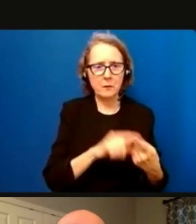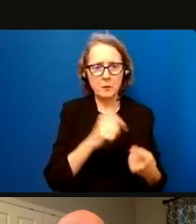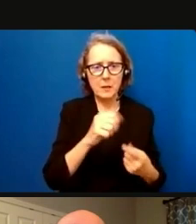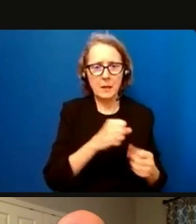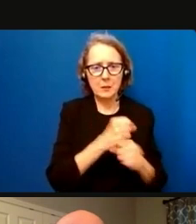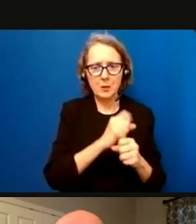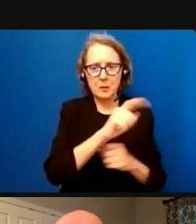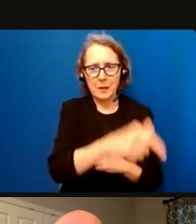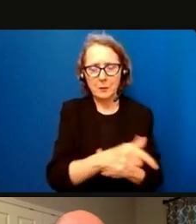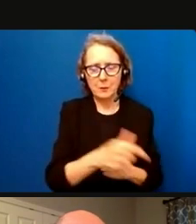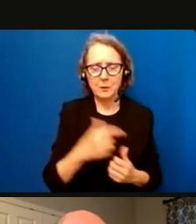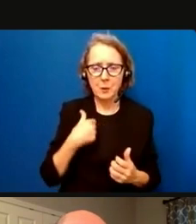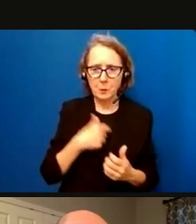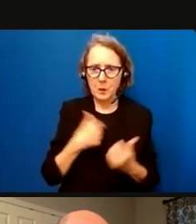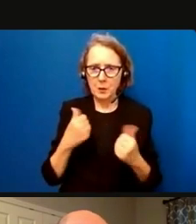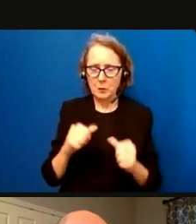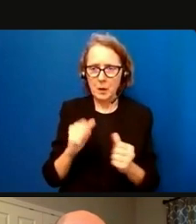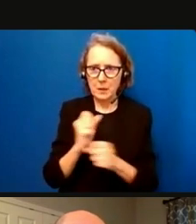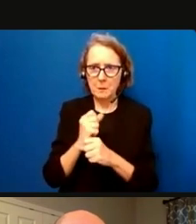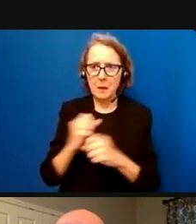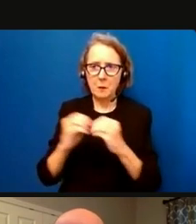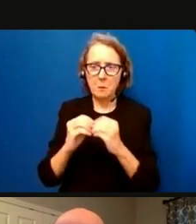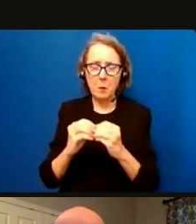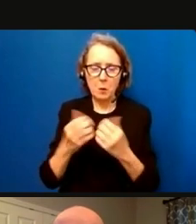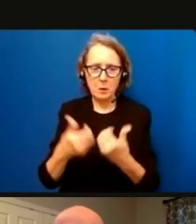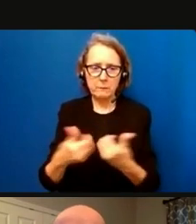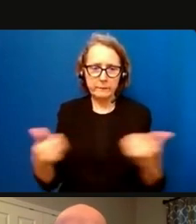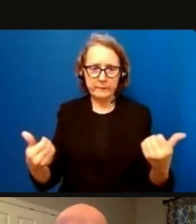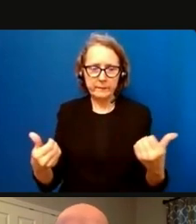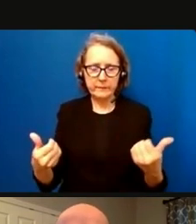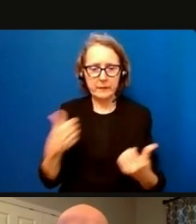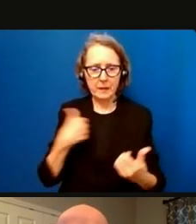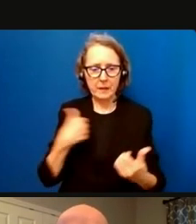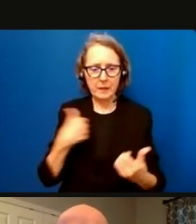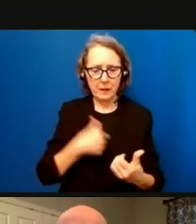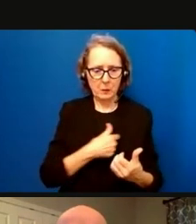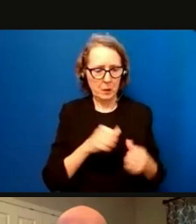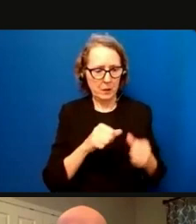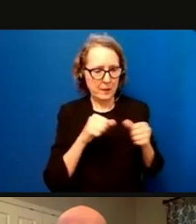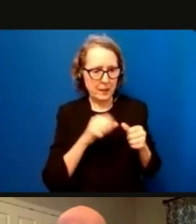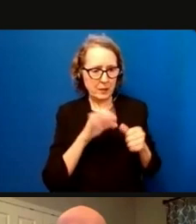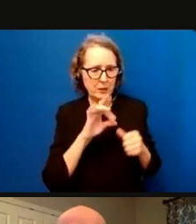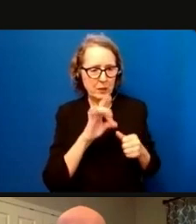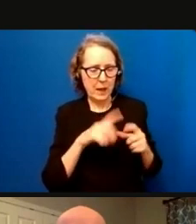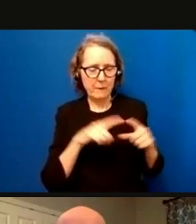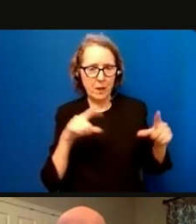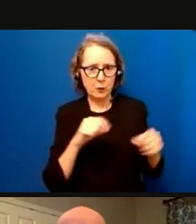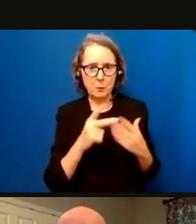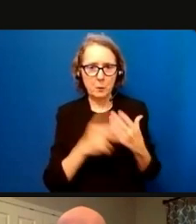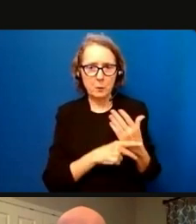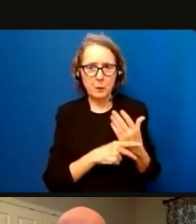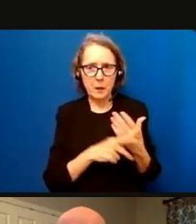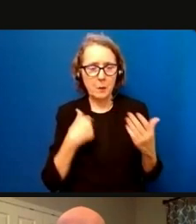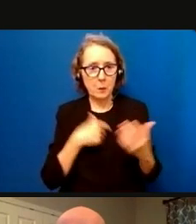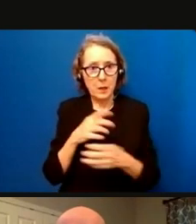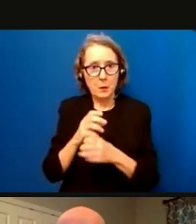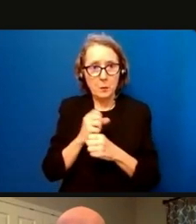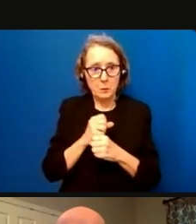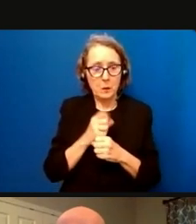road. So we are trying to make a more delineation that we're the Section 8 voucher program, we're a voucher recipient,